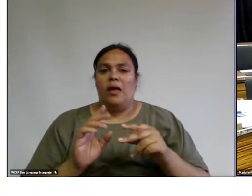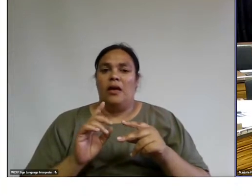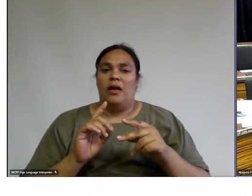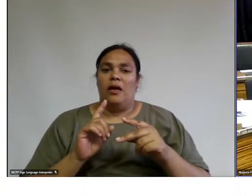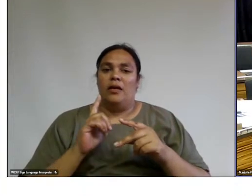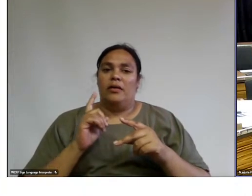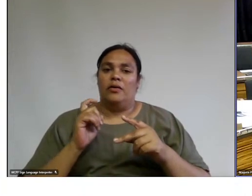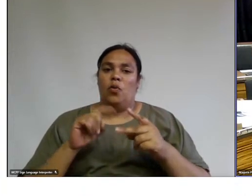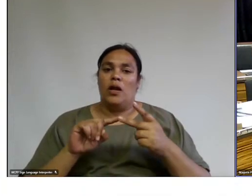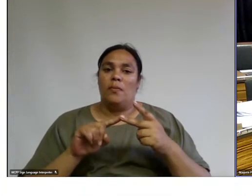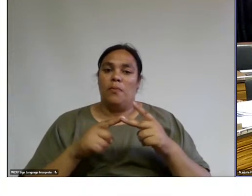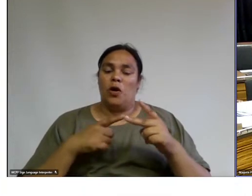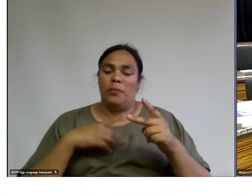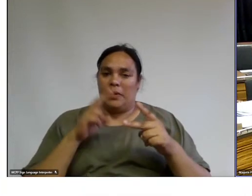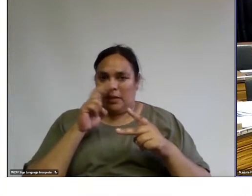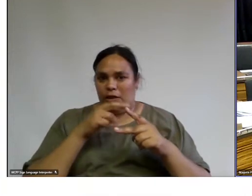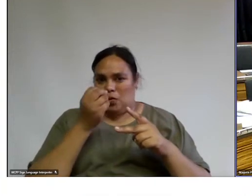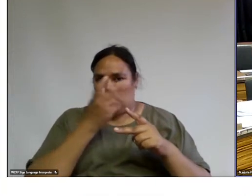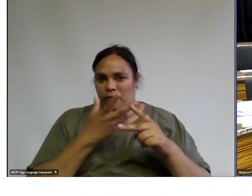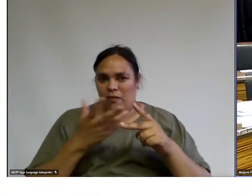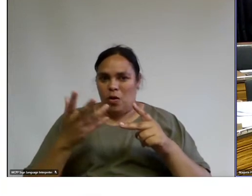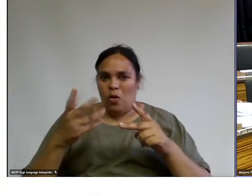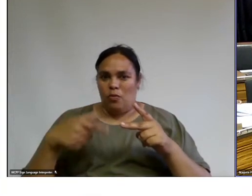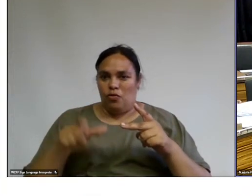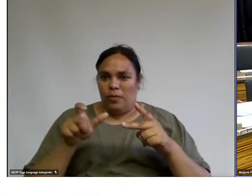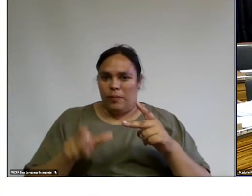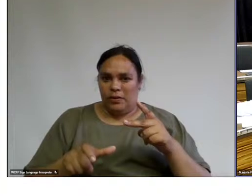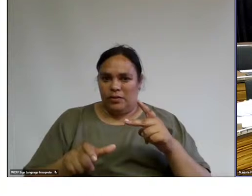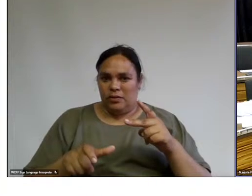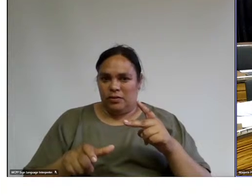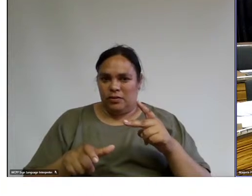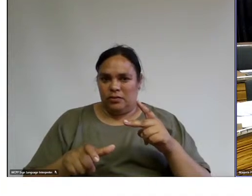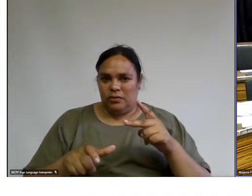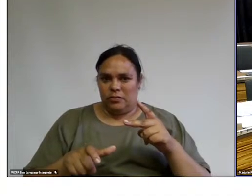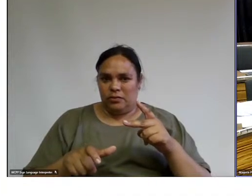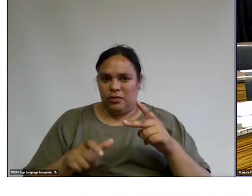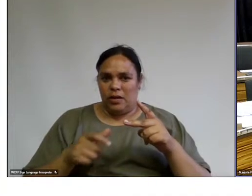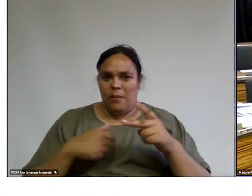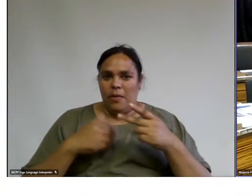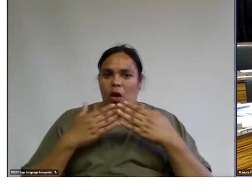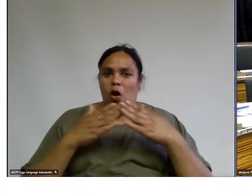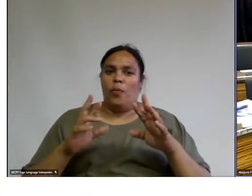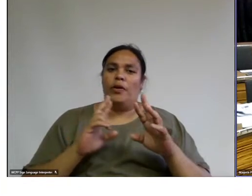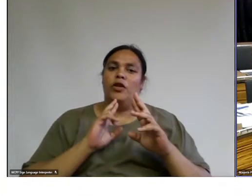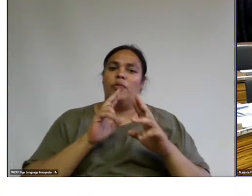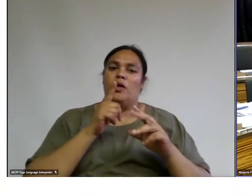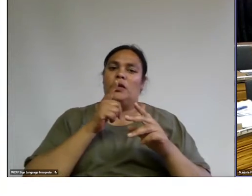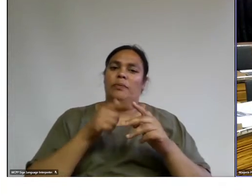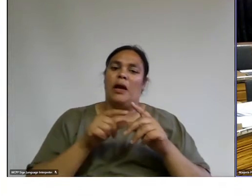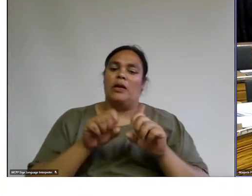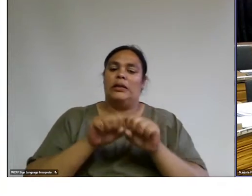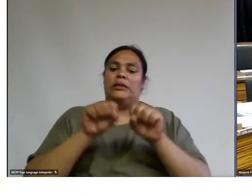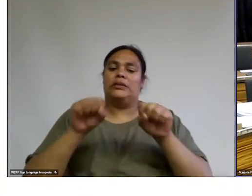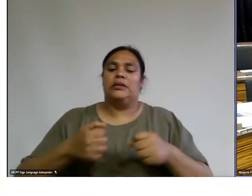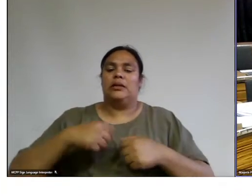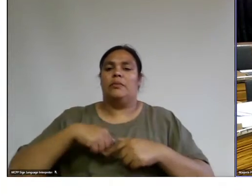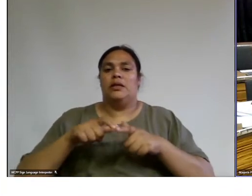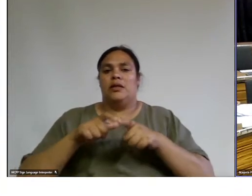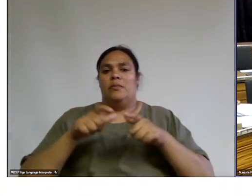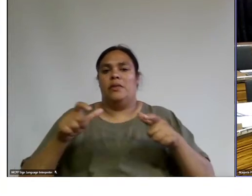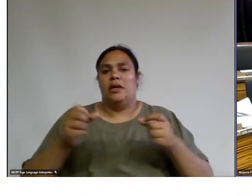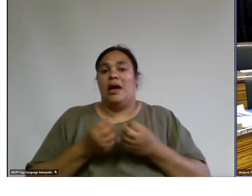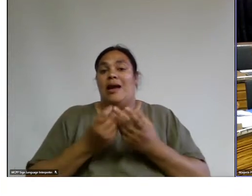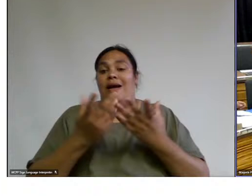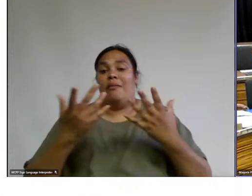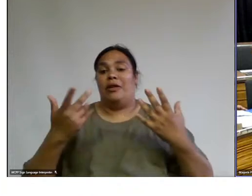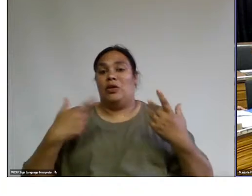I do want to mention, Chairperson, is that I think in my opening remarks, I spoke about the size of the system, the volume of